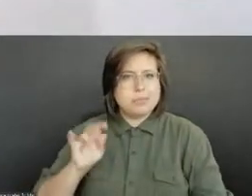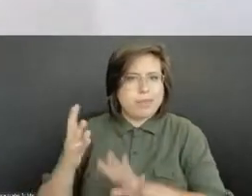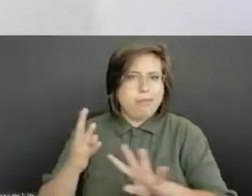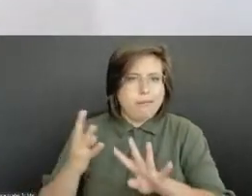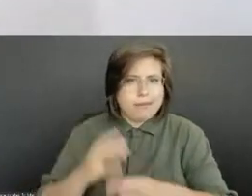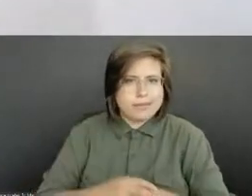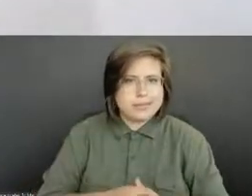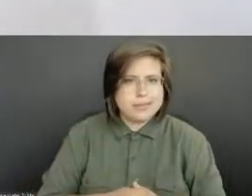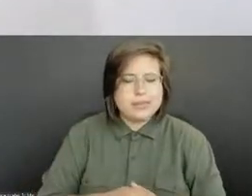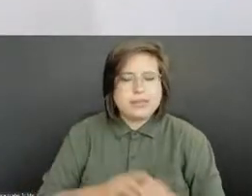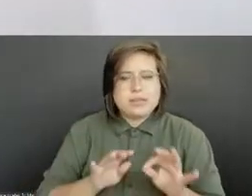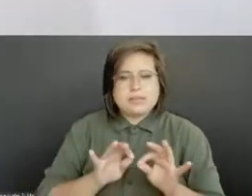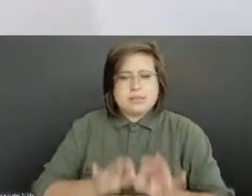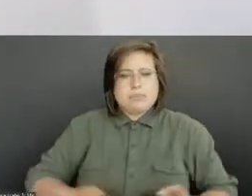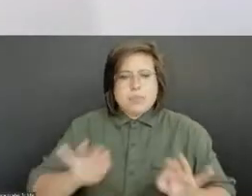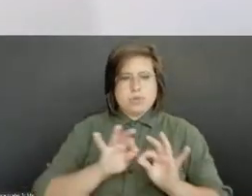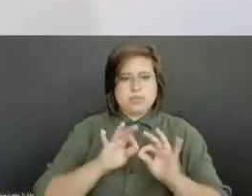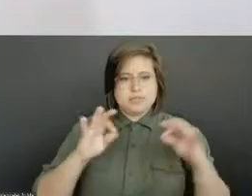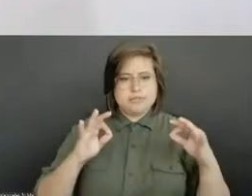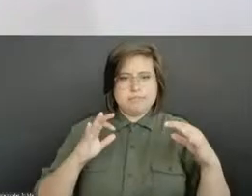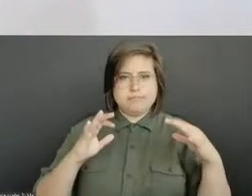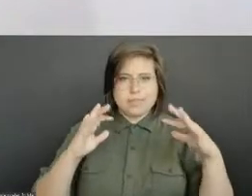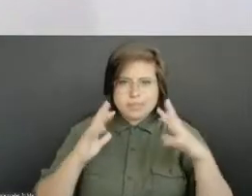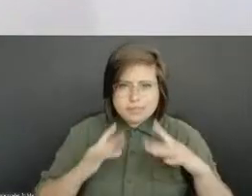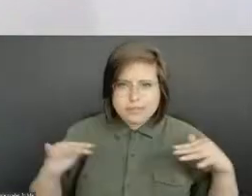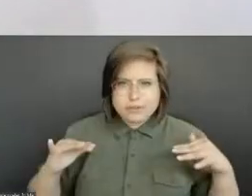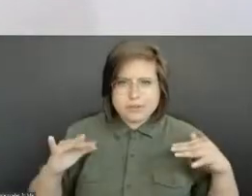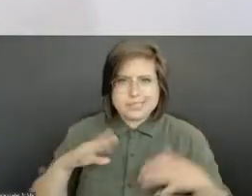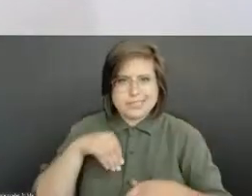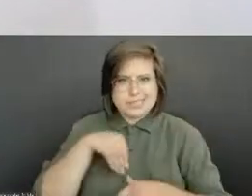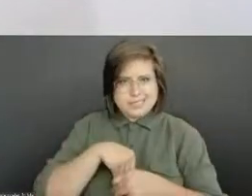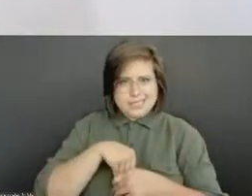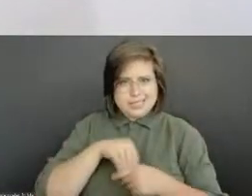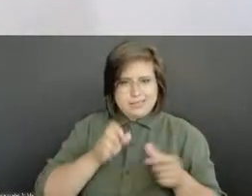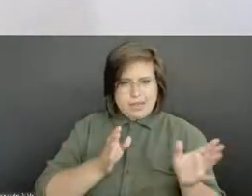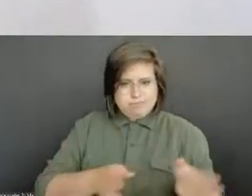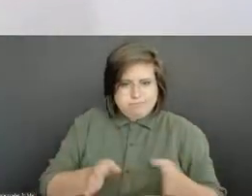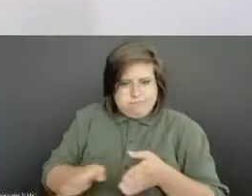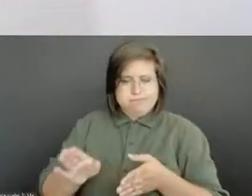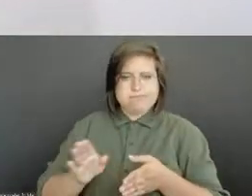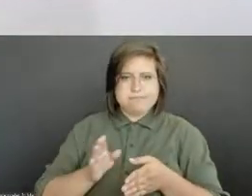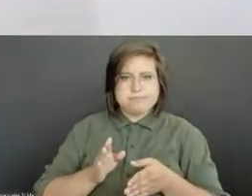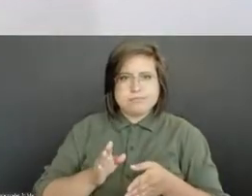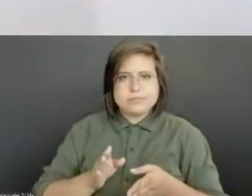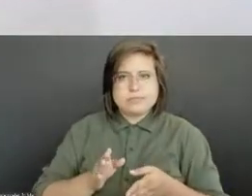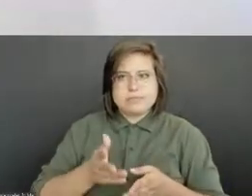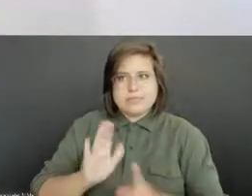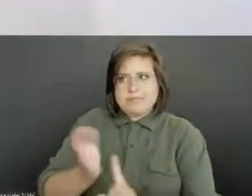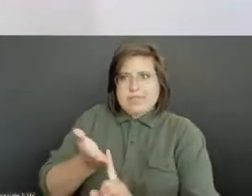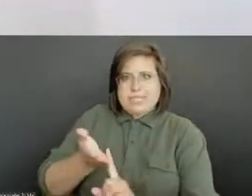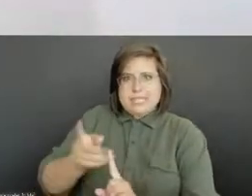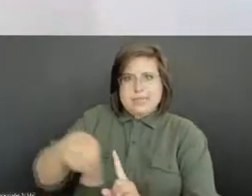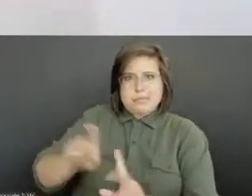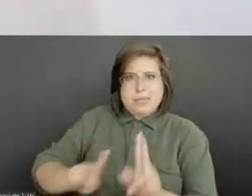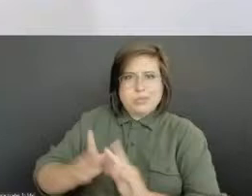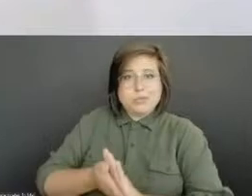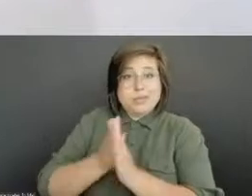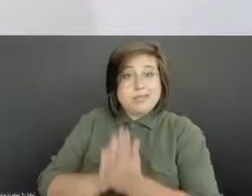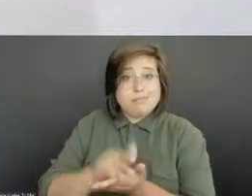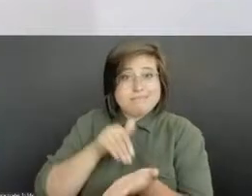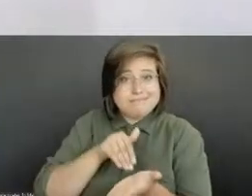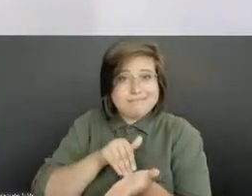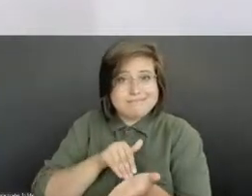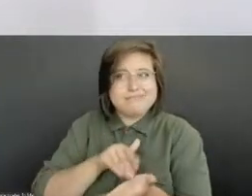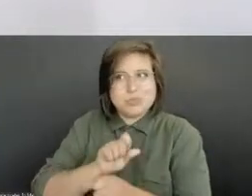importance of diversity in the pipeline, getting people to becoming a physician and working, but also making